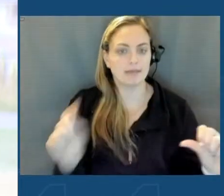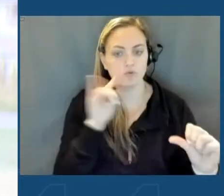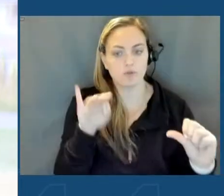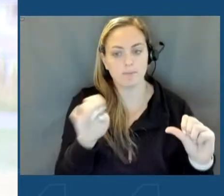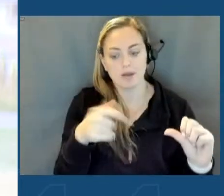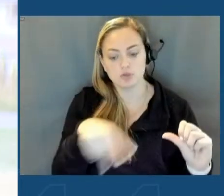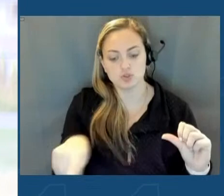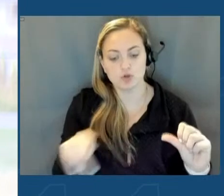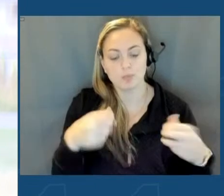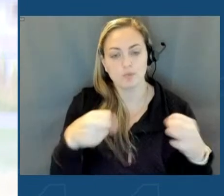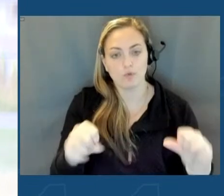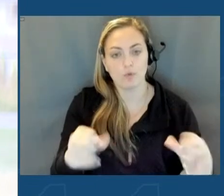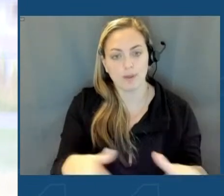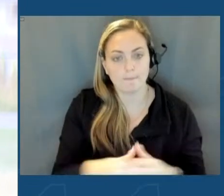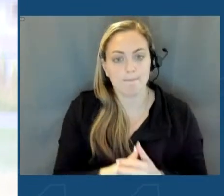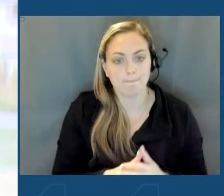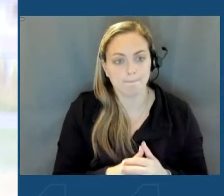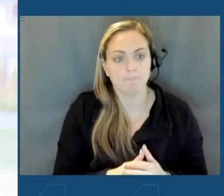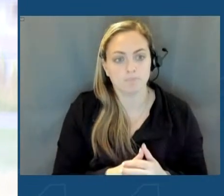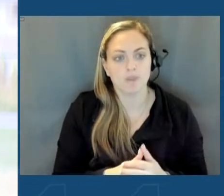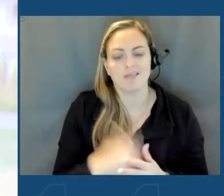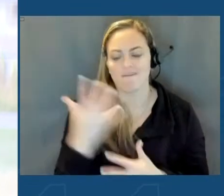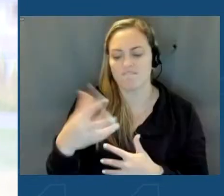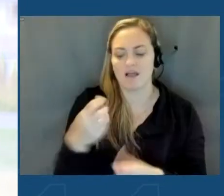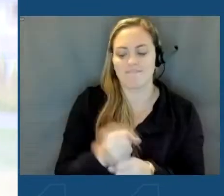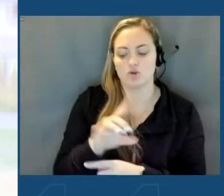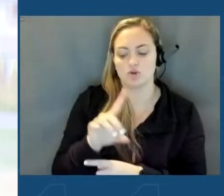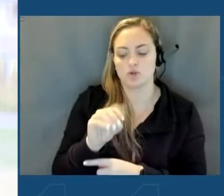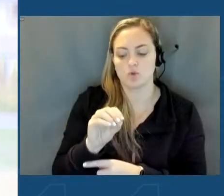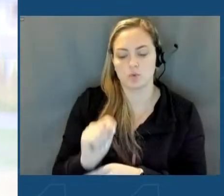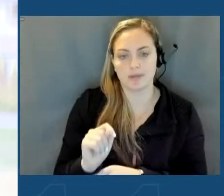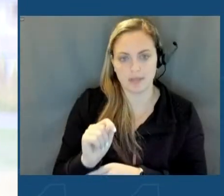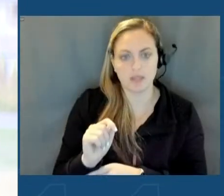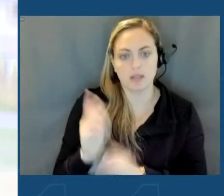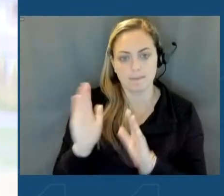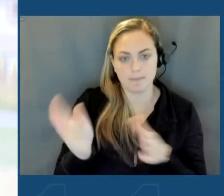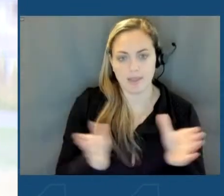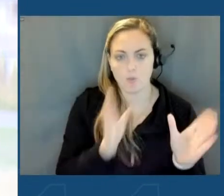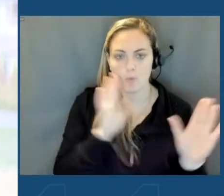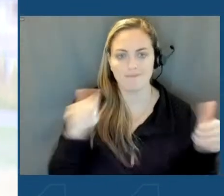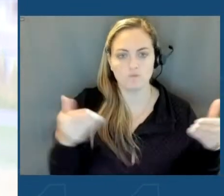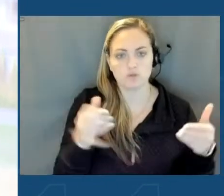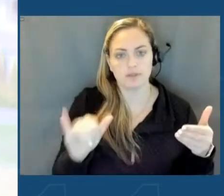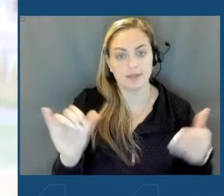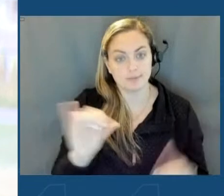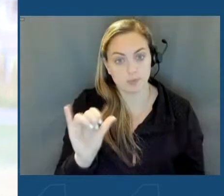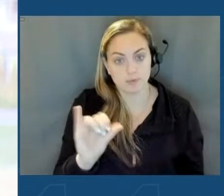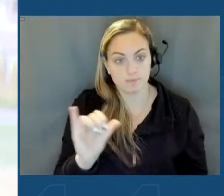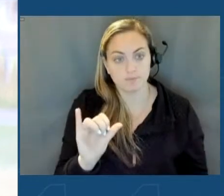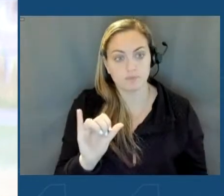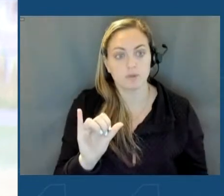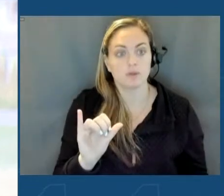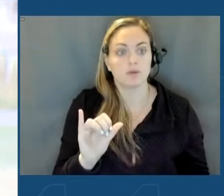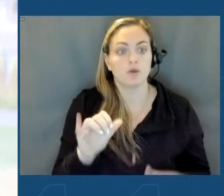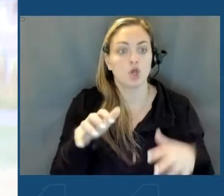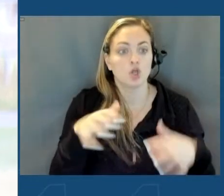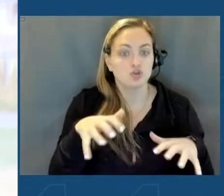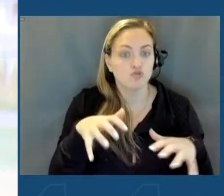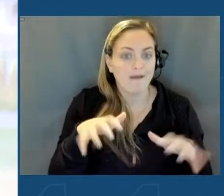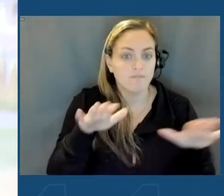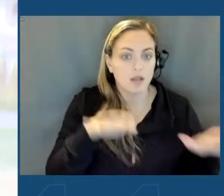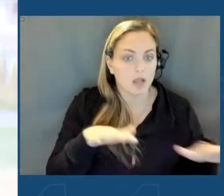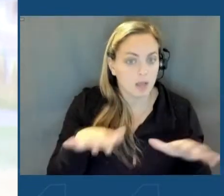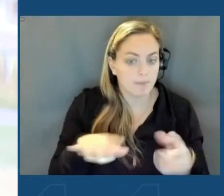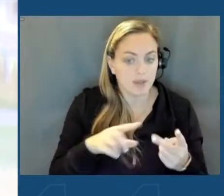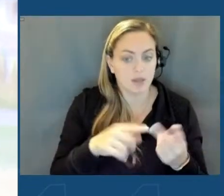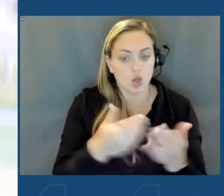And that's going to be part of our 5-year DOT capital plan, so that's going to be focused on as well. And that's going to be traffic calming, a new bridge,